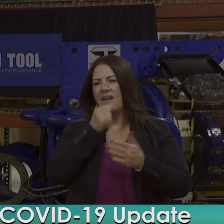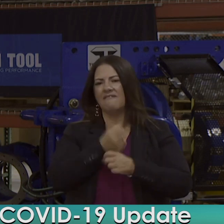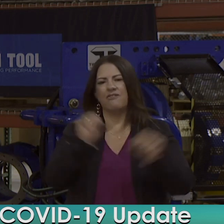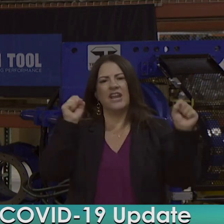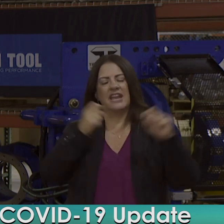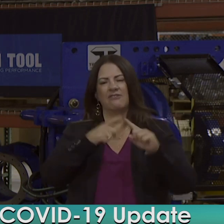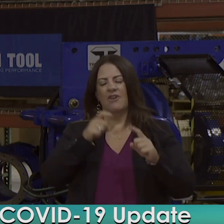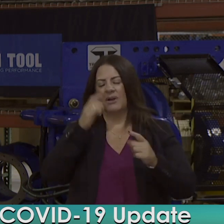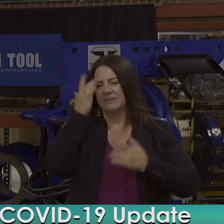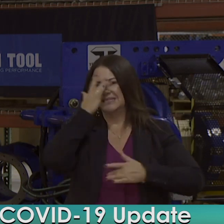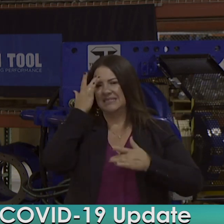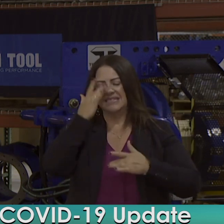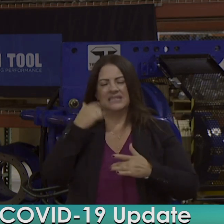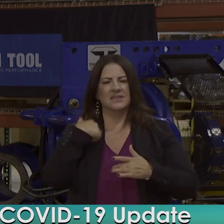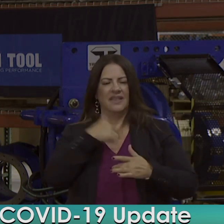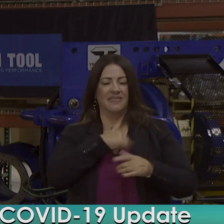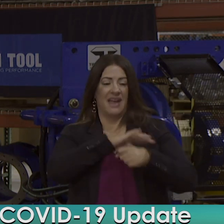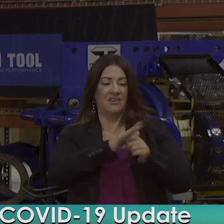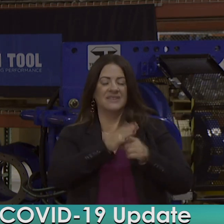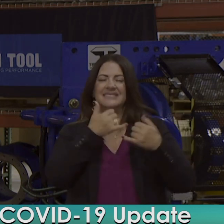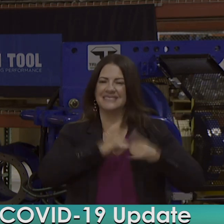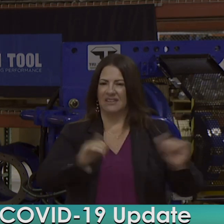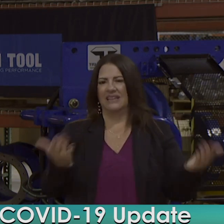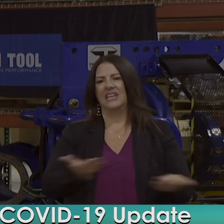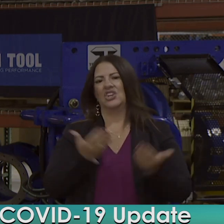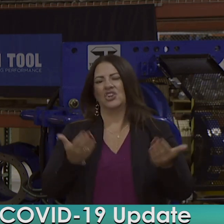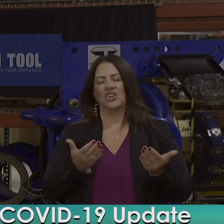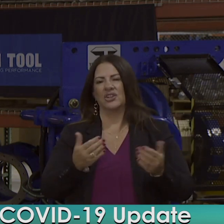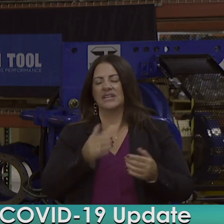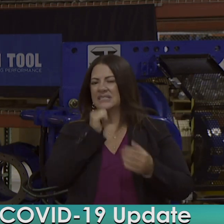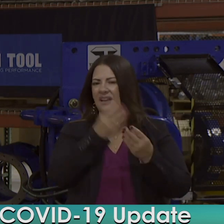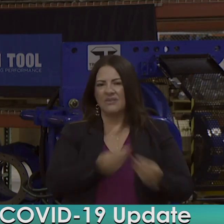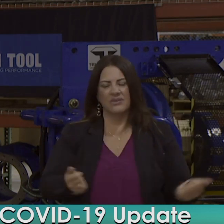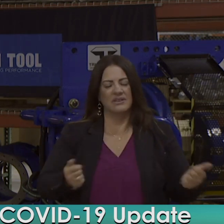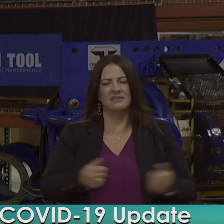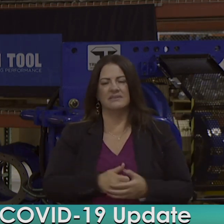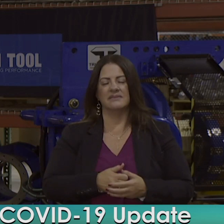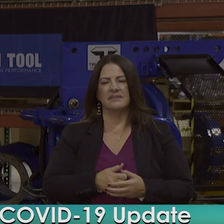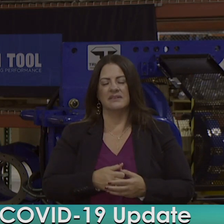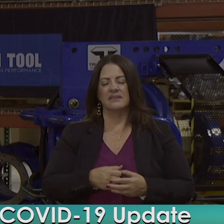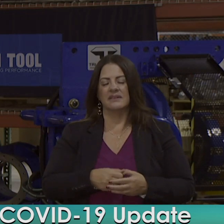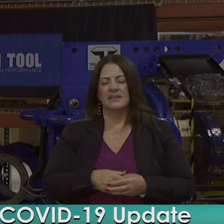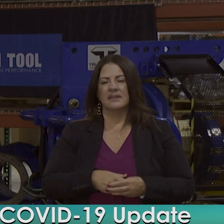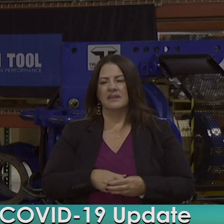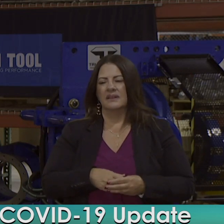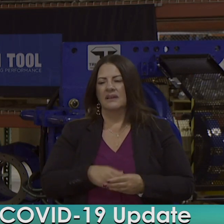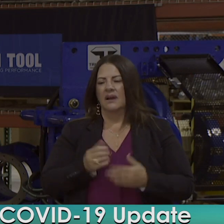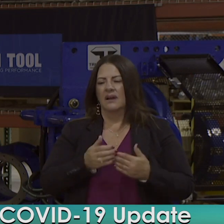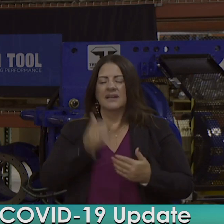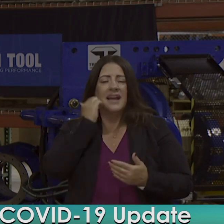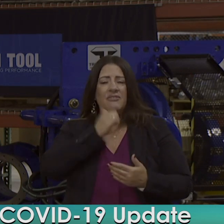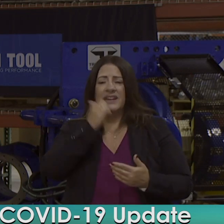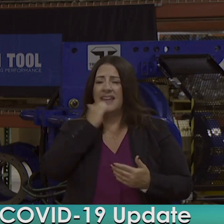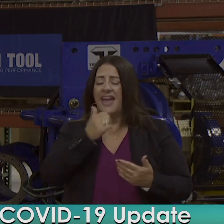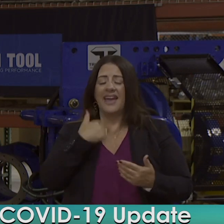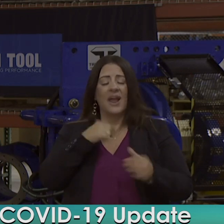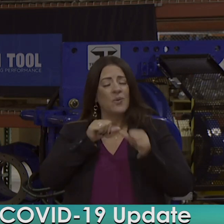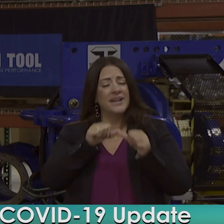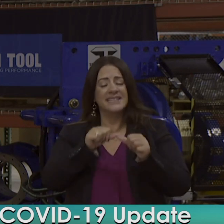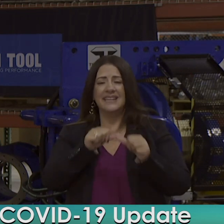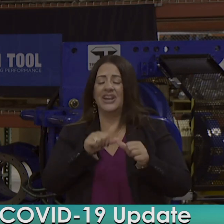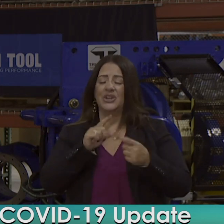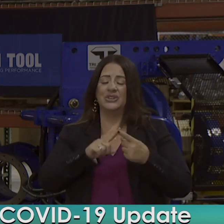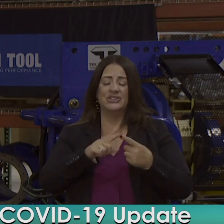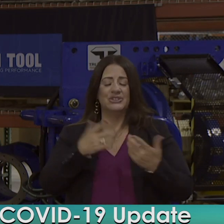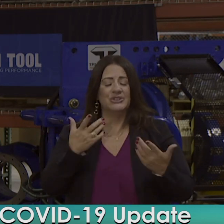it's so important. And we've been we've been reinforcing that on a daily basis, and I'll continue to do